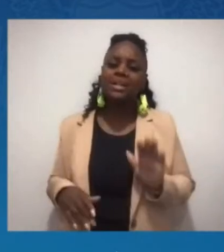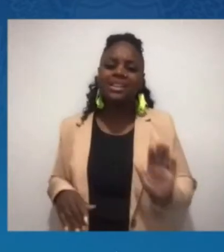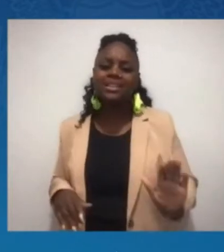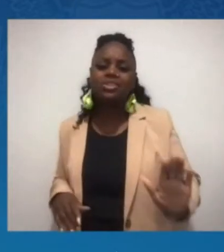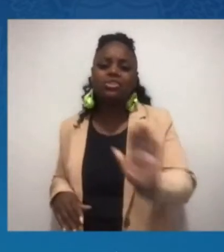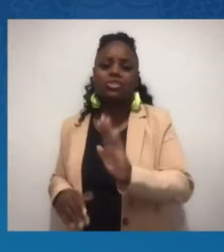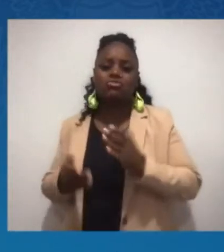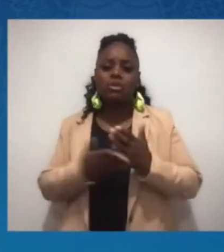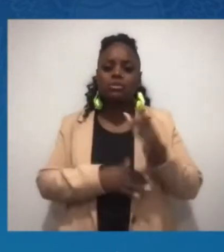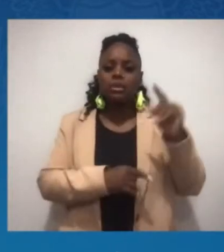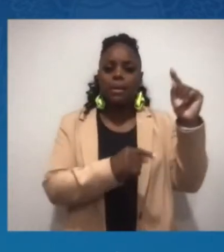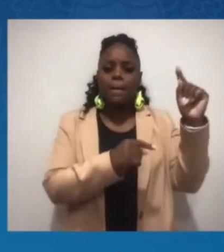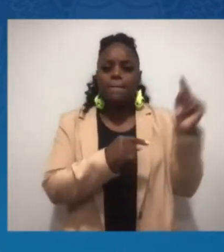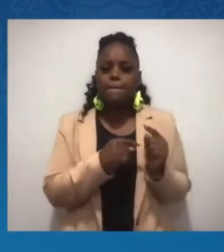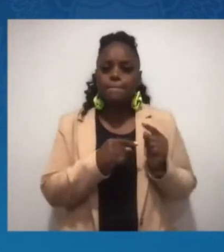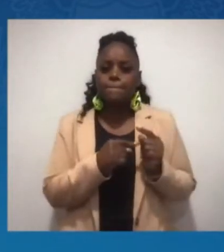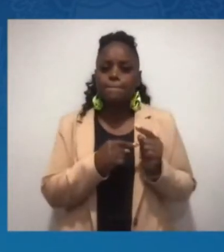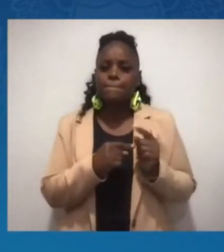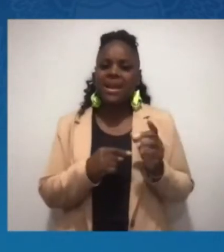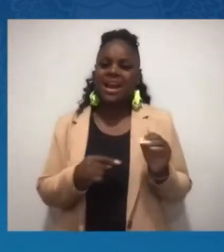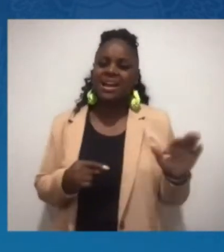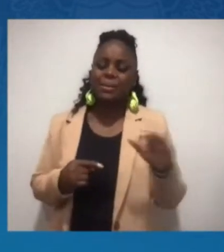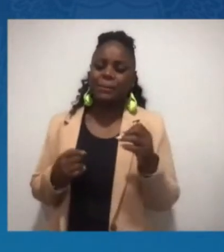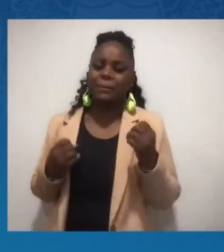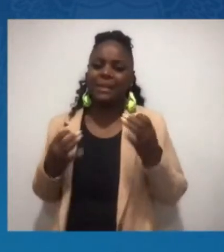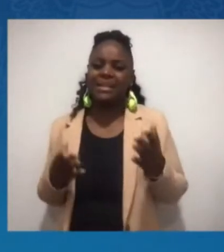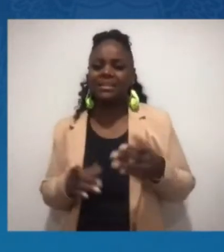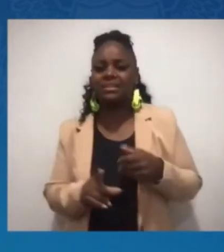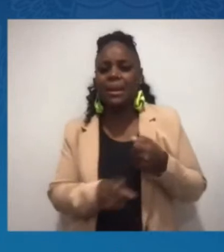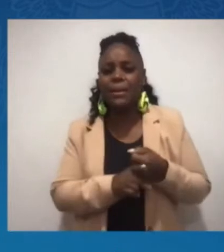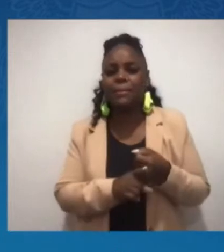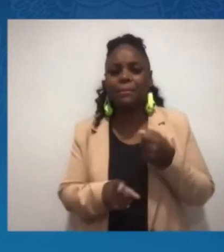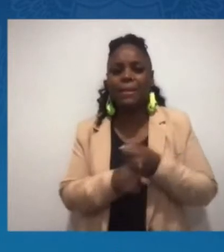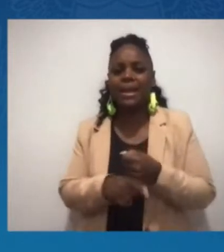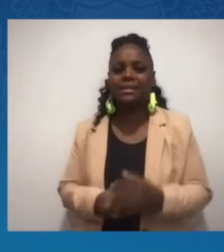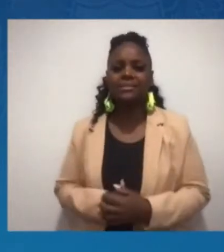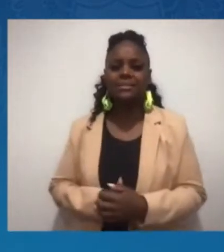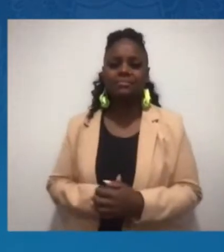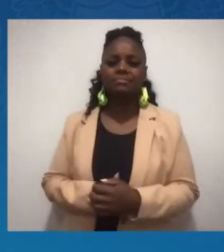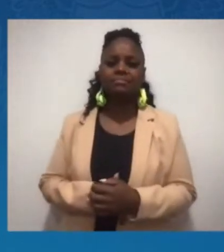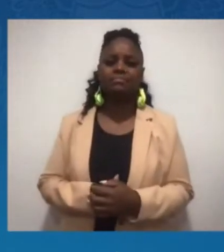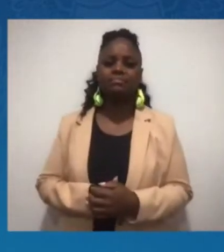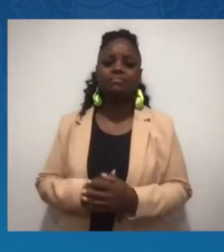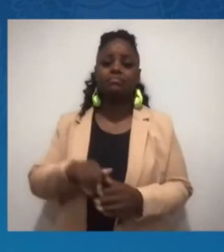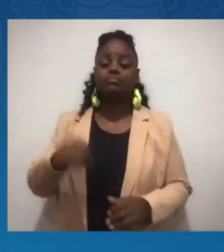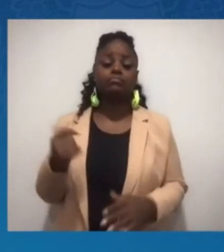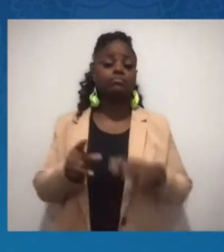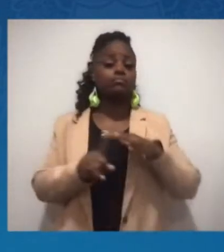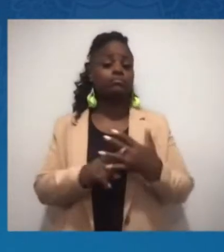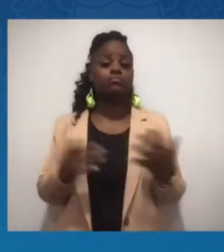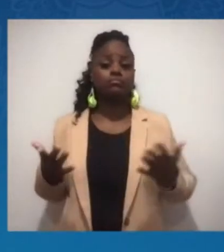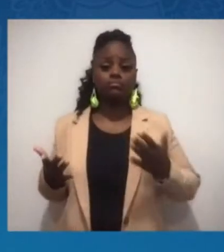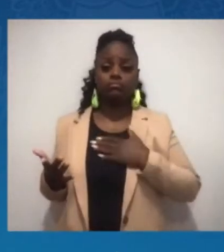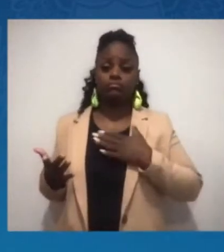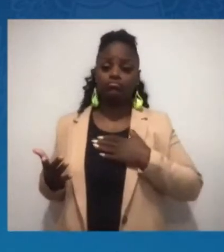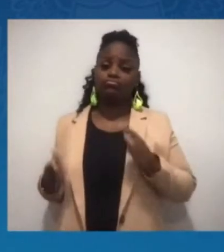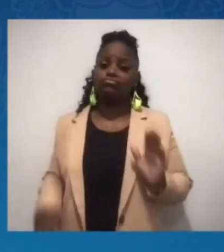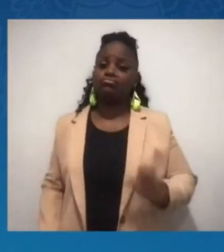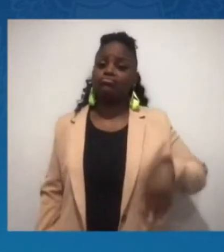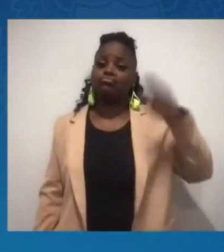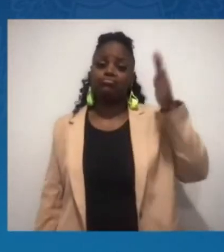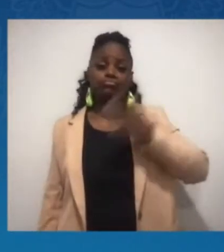them. And then I think of it in the context of how I was raised. I was raised by parents